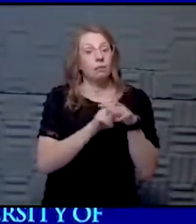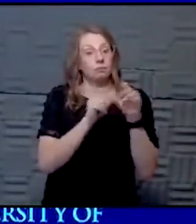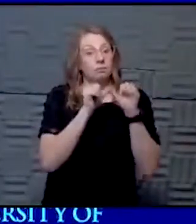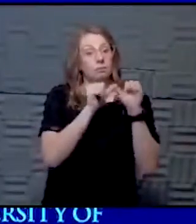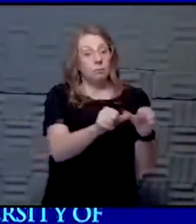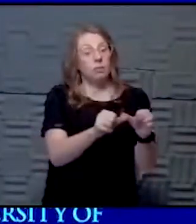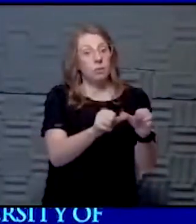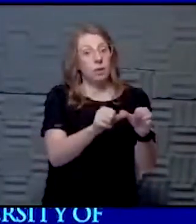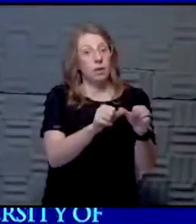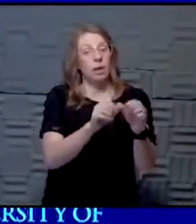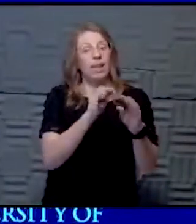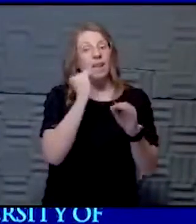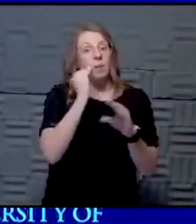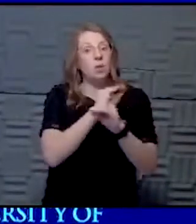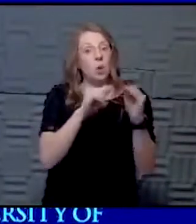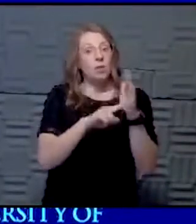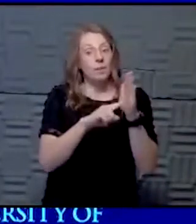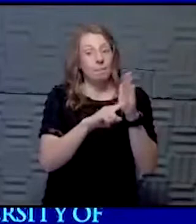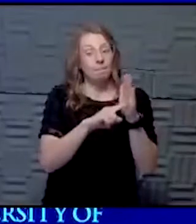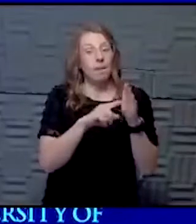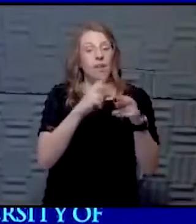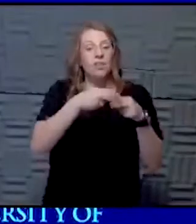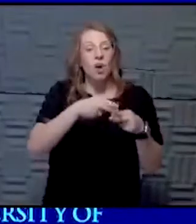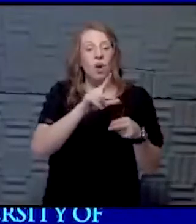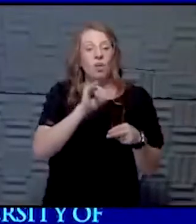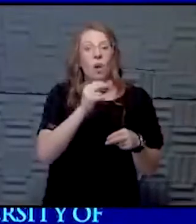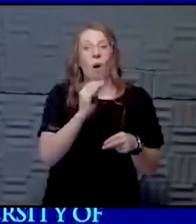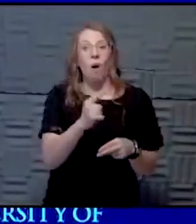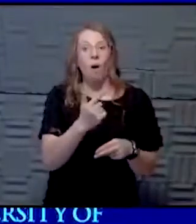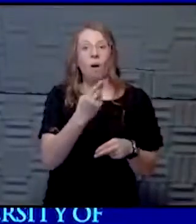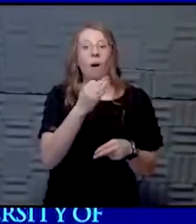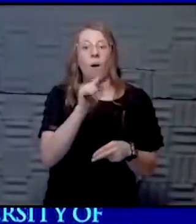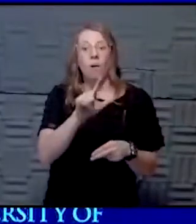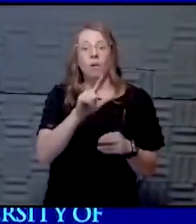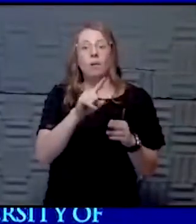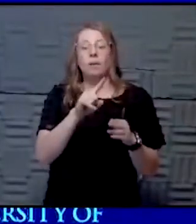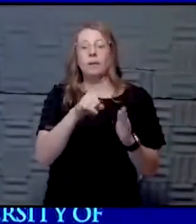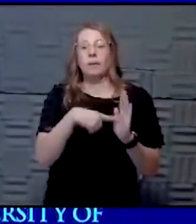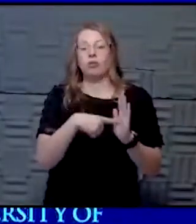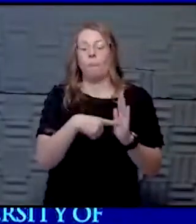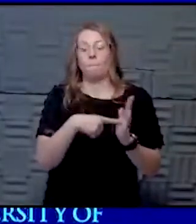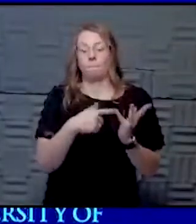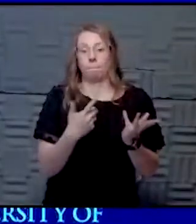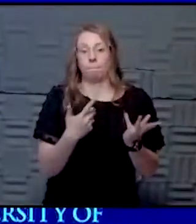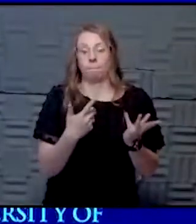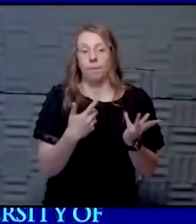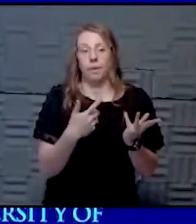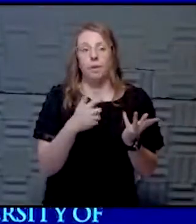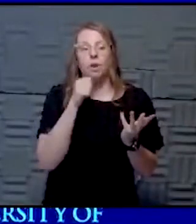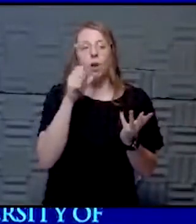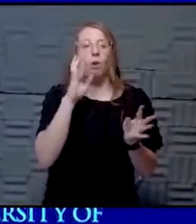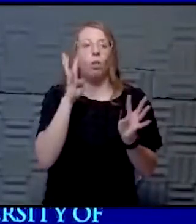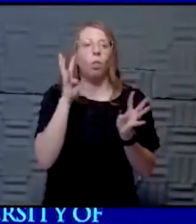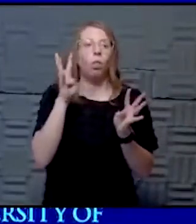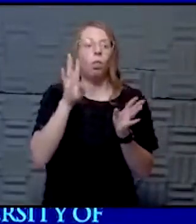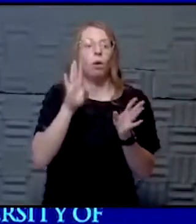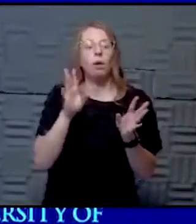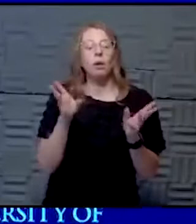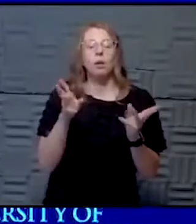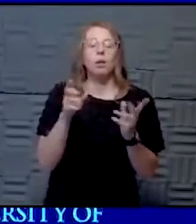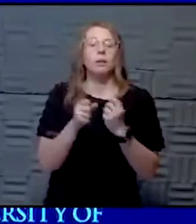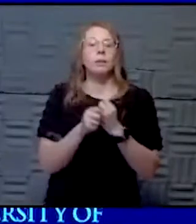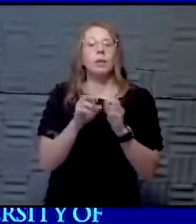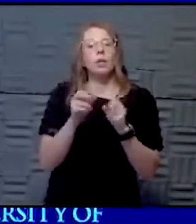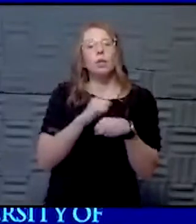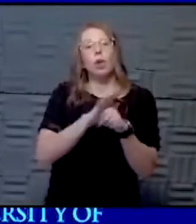patients end up with the long haul syndrome. That's a lot. Yeah. So don't delude yourself that COVID-19 is safe, and